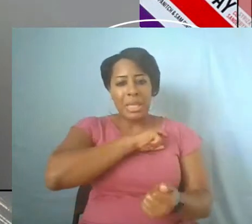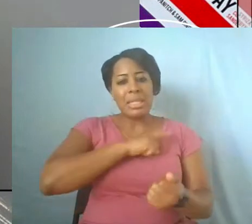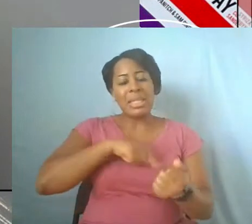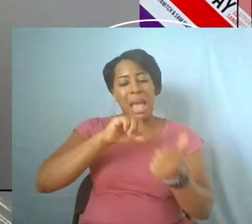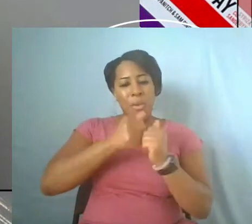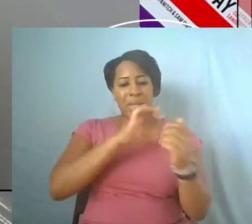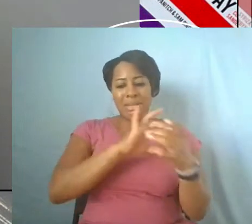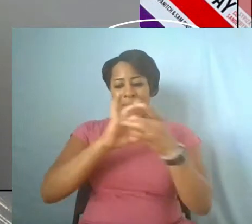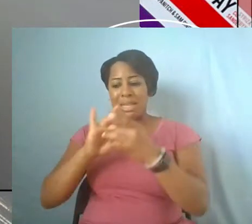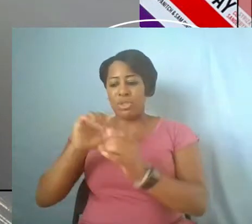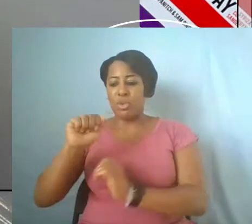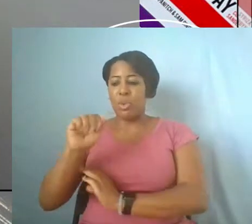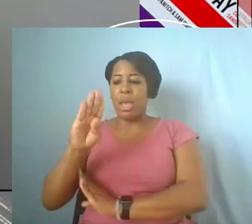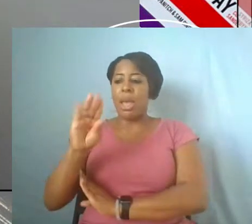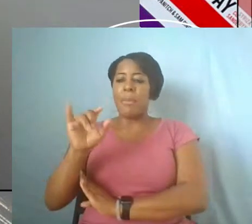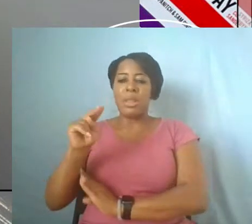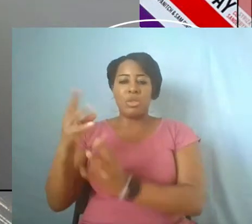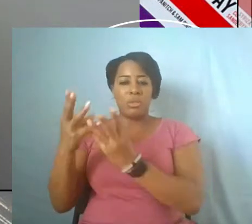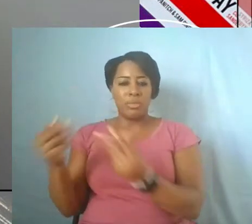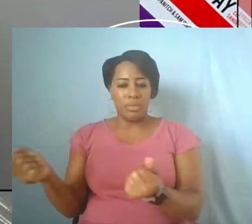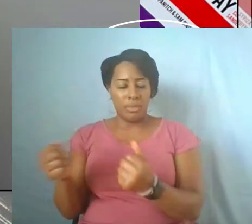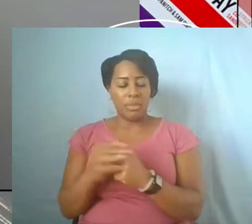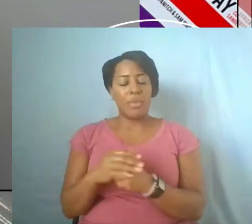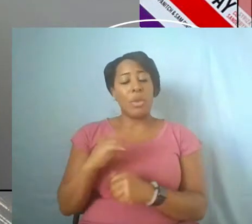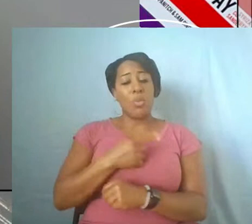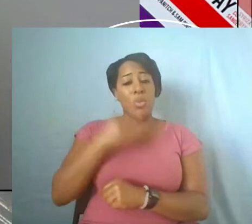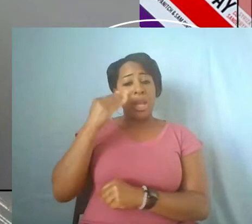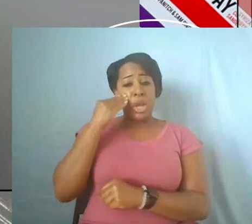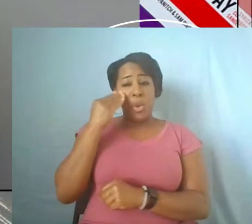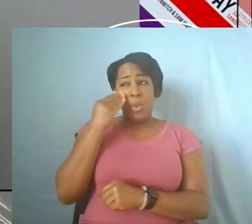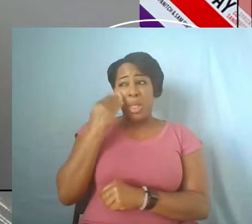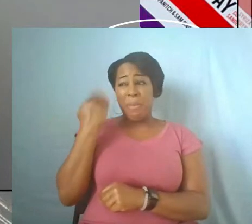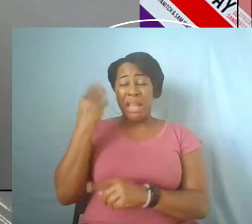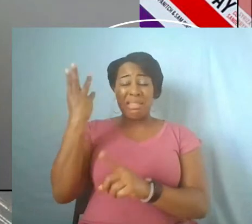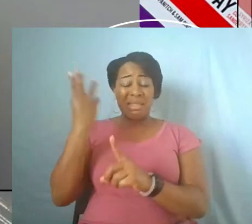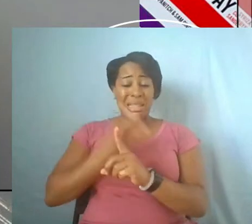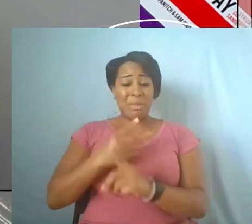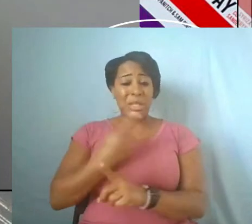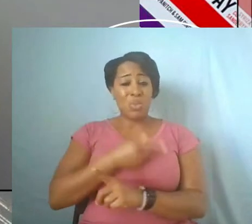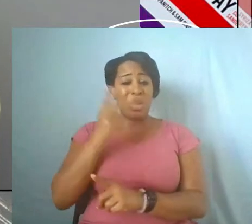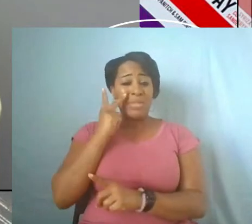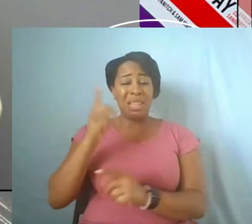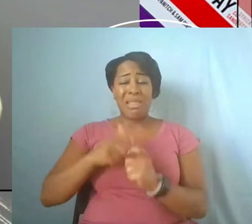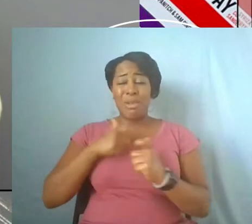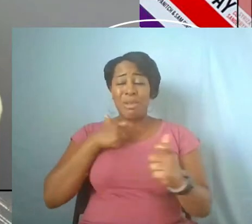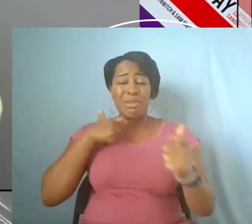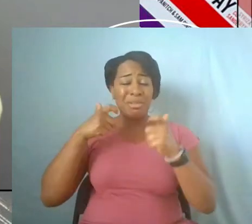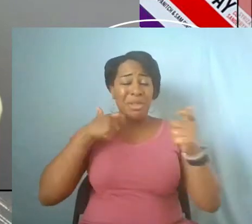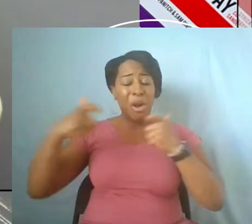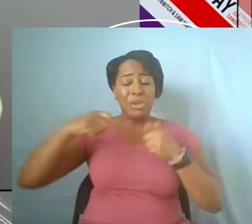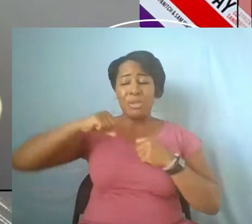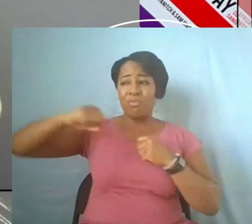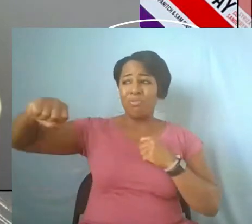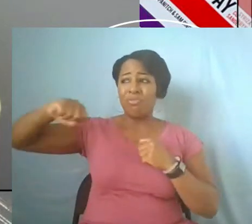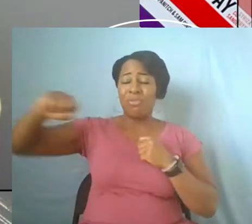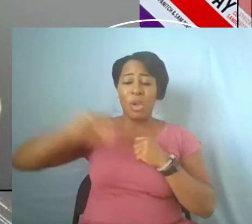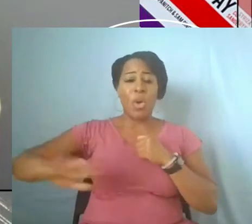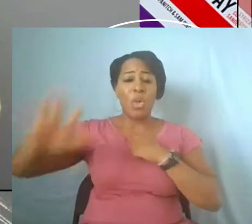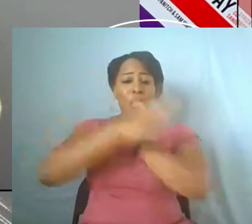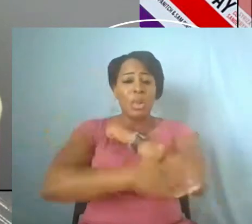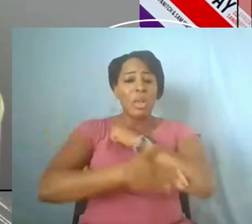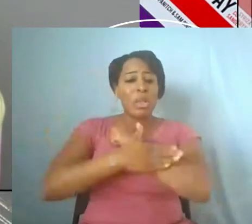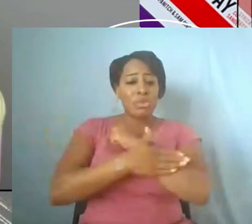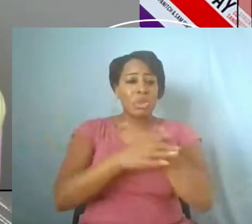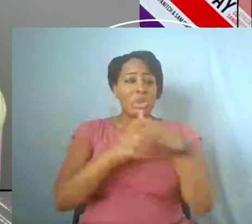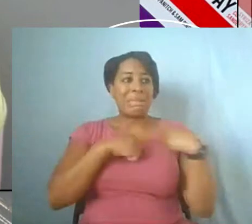past 6 months, we have seen the largest protest and street demonstrations in the country, ostensibly since the